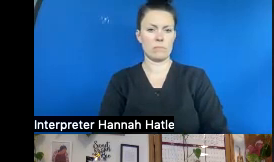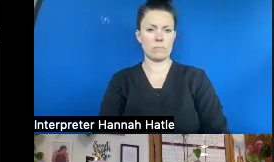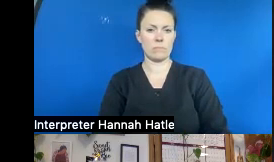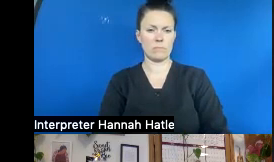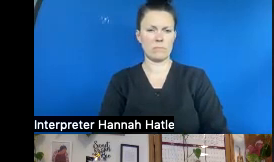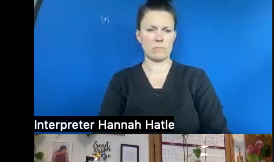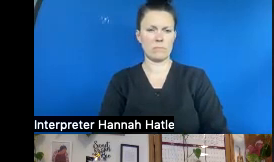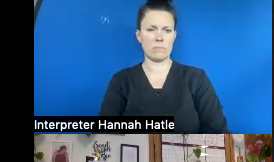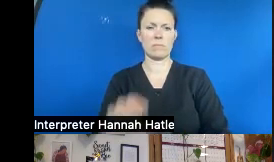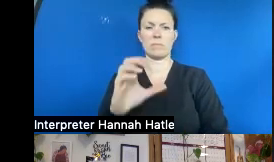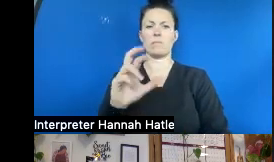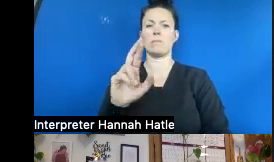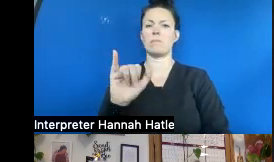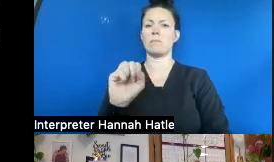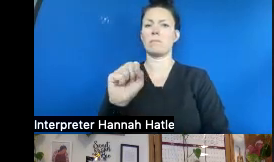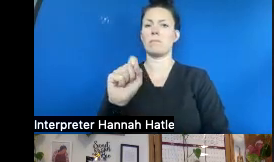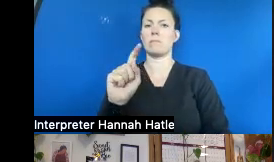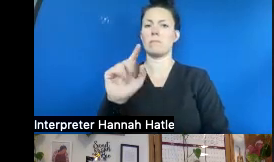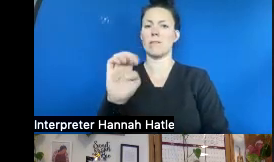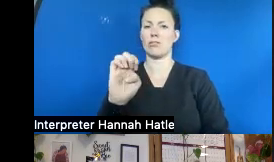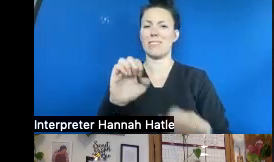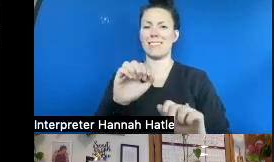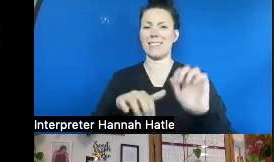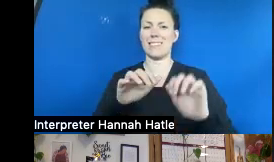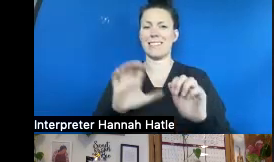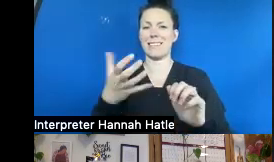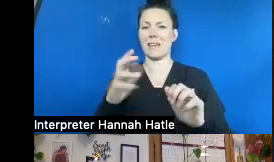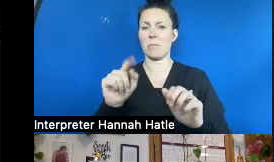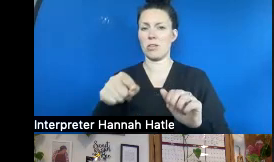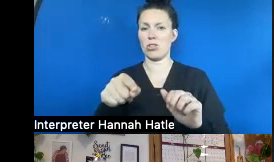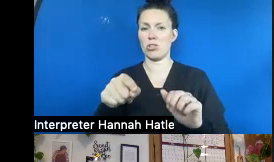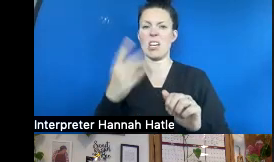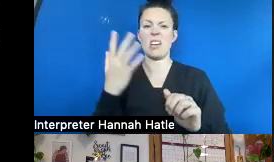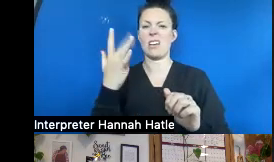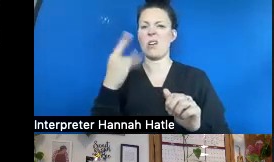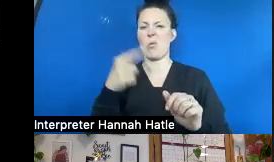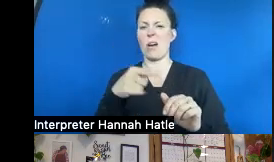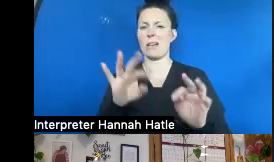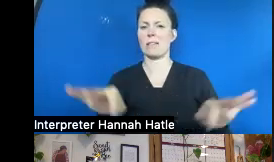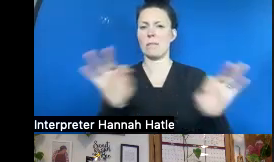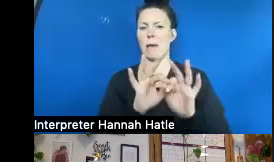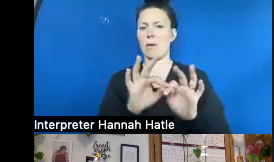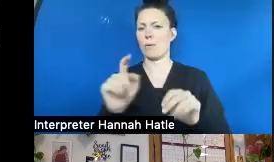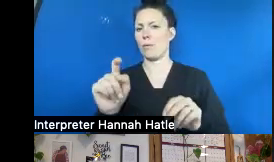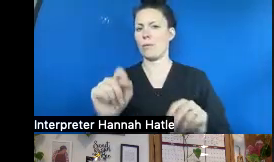And Christine has put this in the chat about why do they matter?